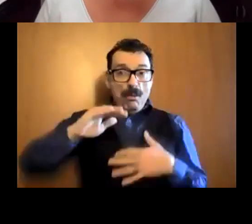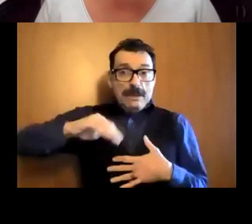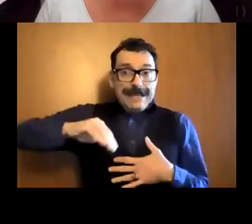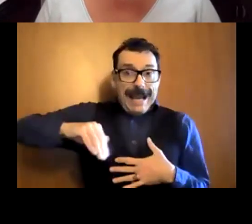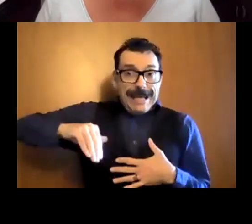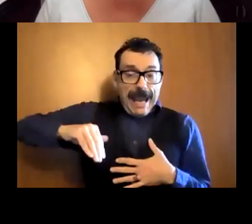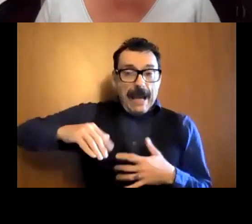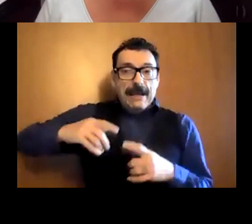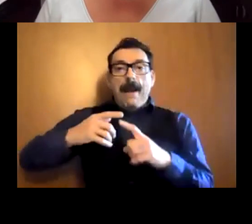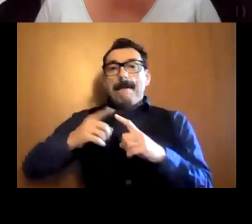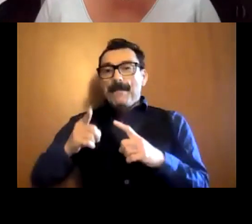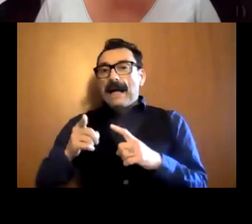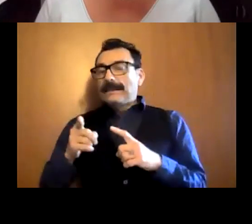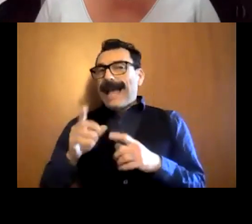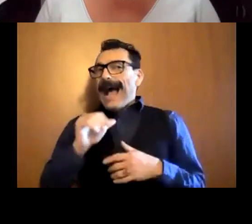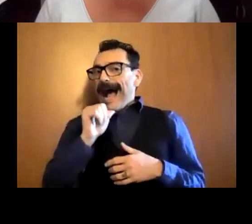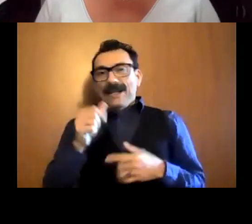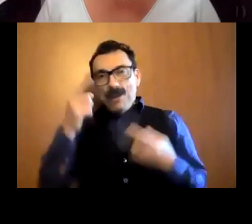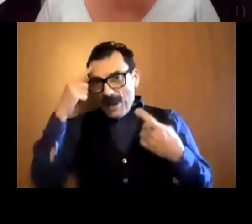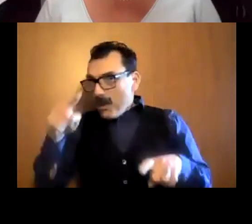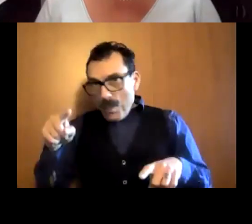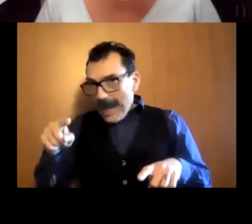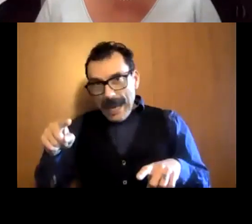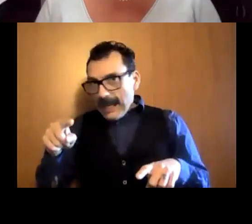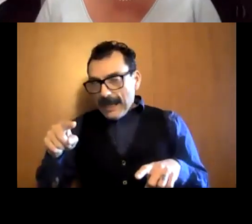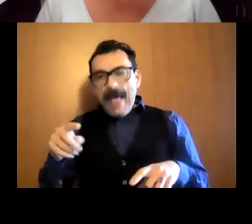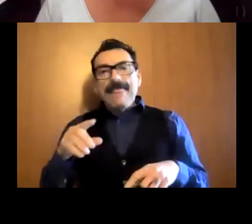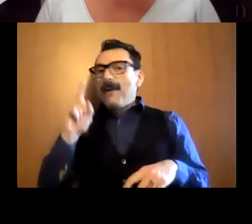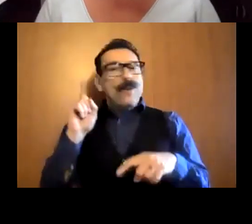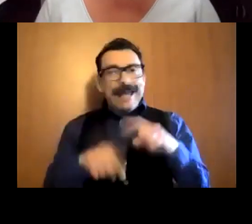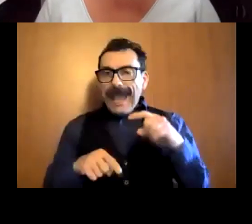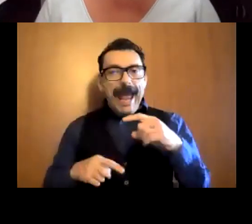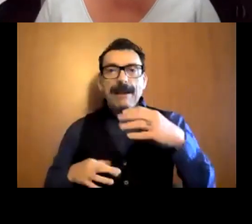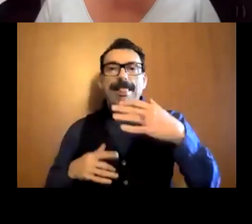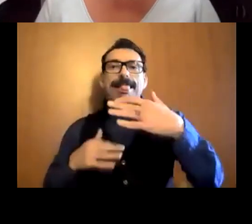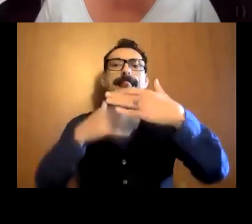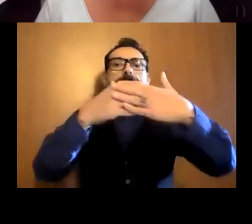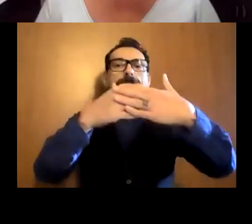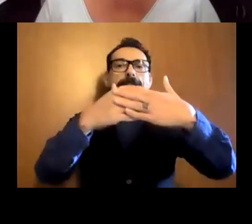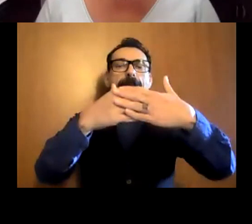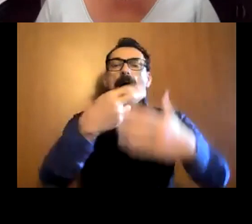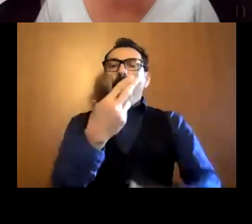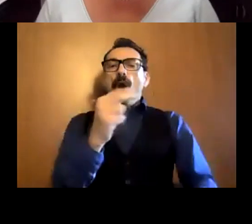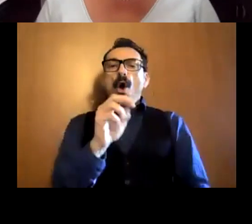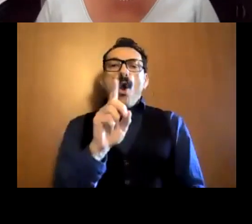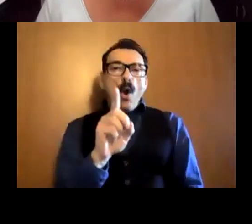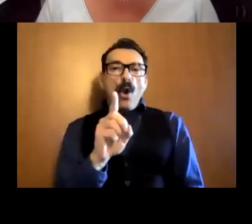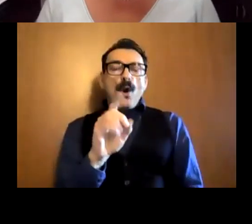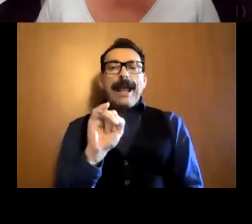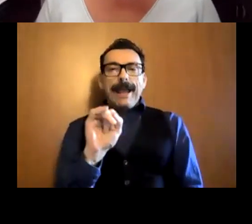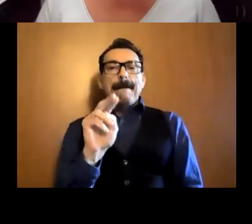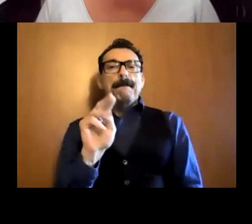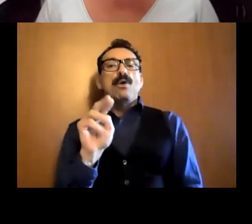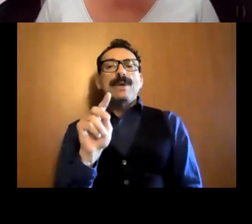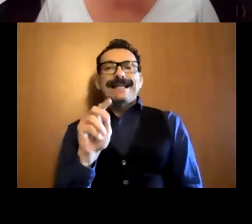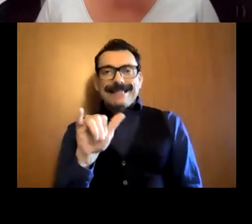herd immunity. I don't necessarily agree with that. That's not what the data is showing us. So far, people have been having good, strong immune responses over a long period of time, but